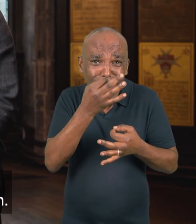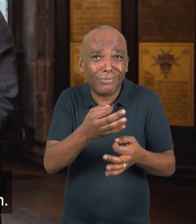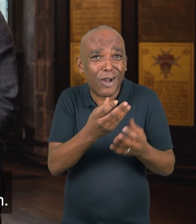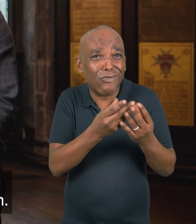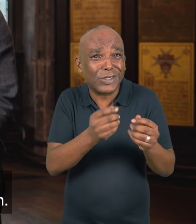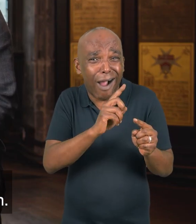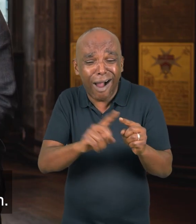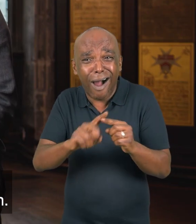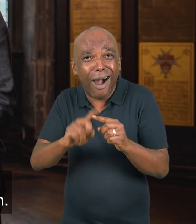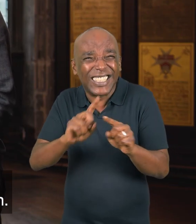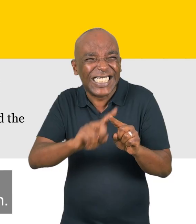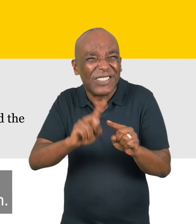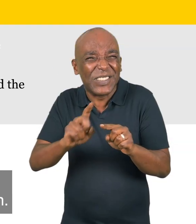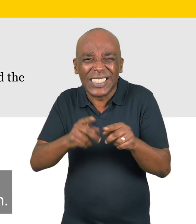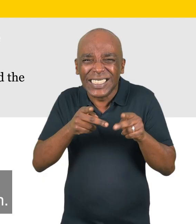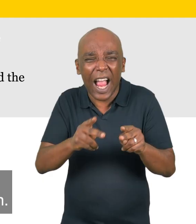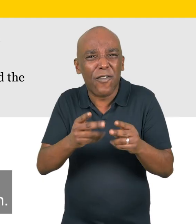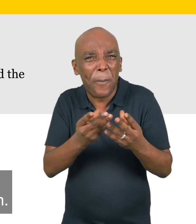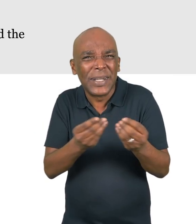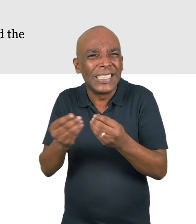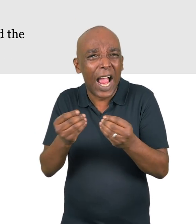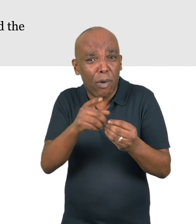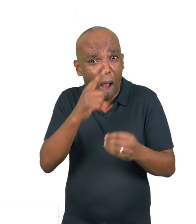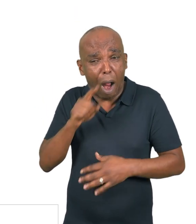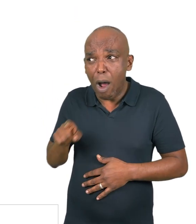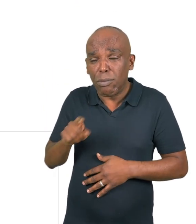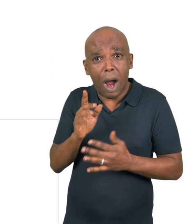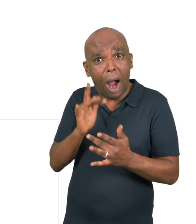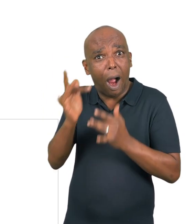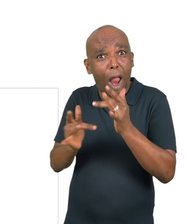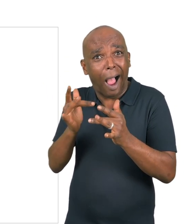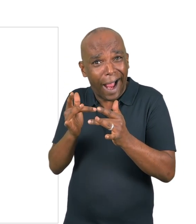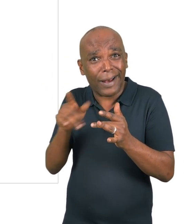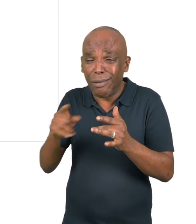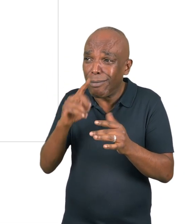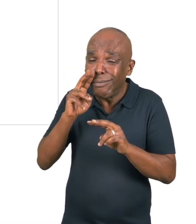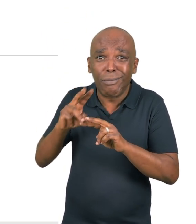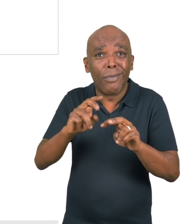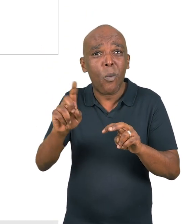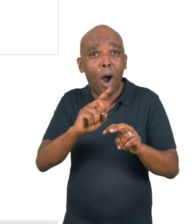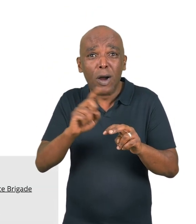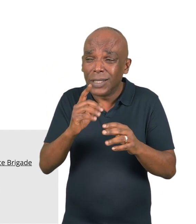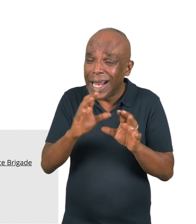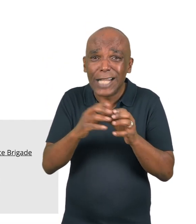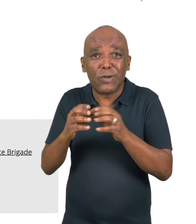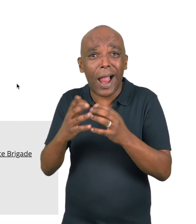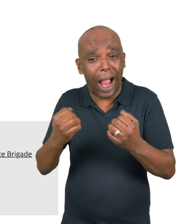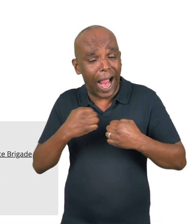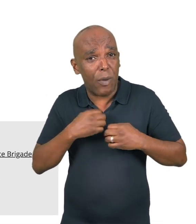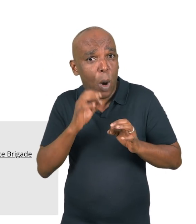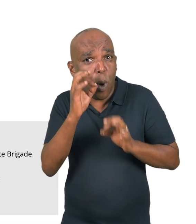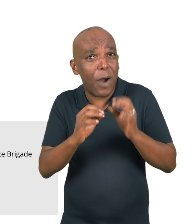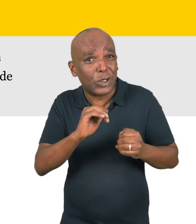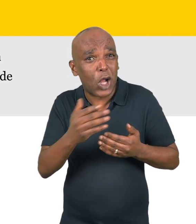a fantastic resource with just so many different types of material in. You can access the archive via our online catalogue, our inquiry